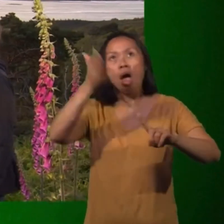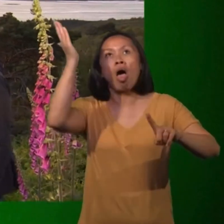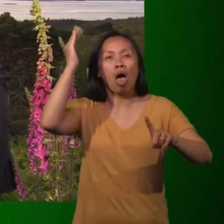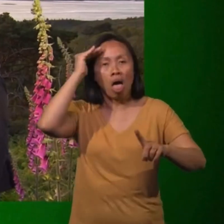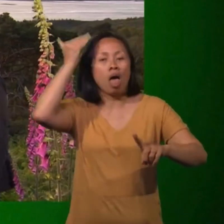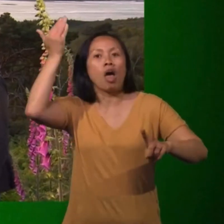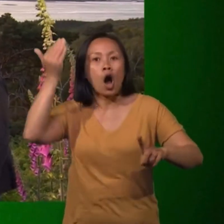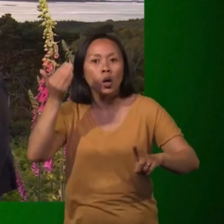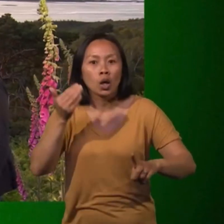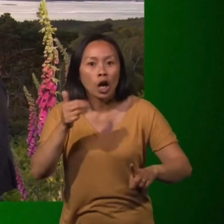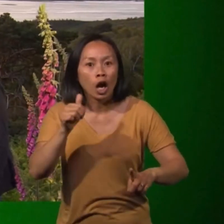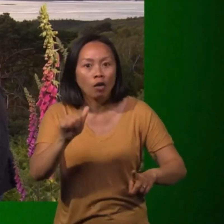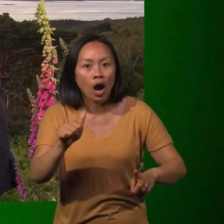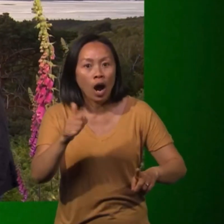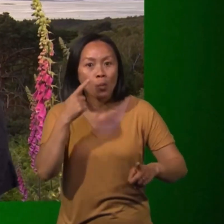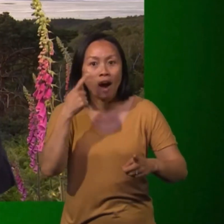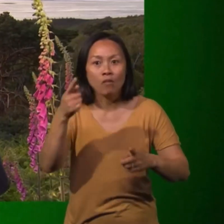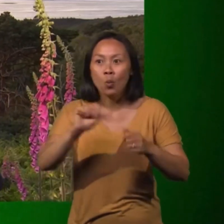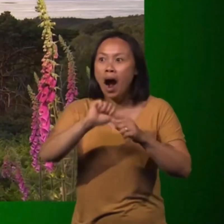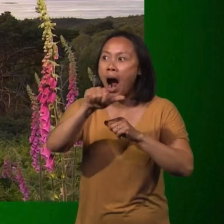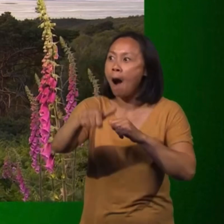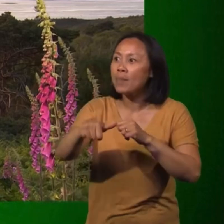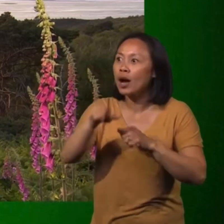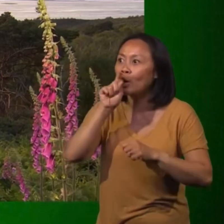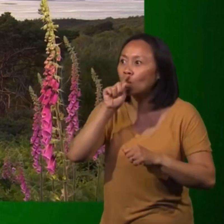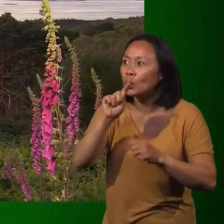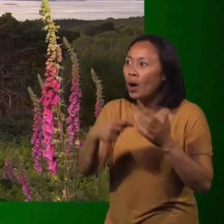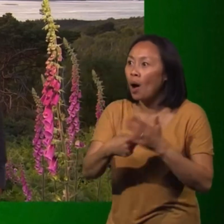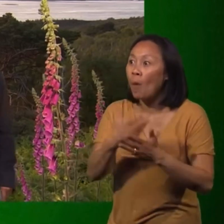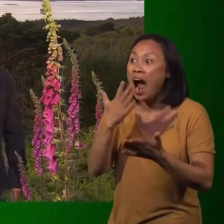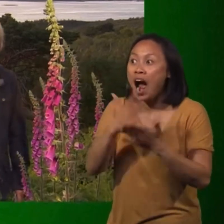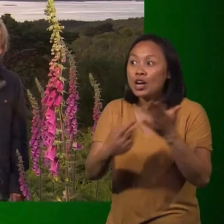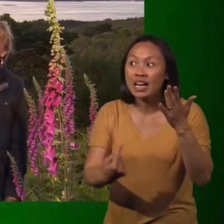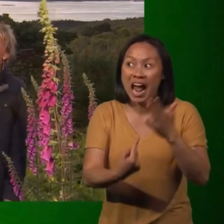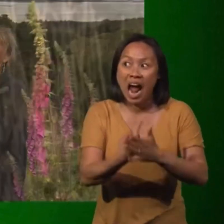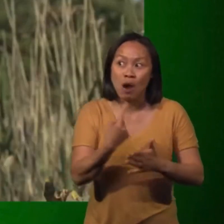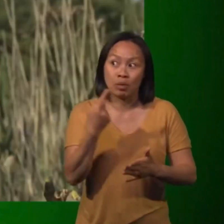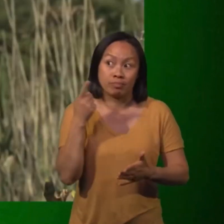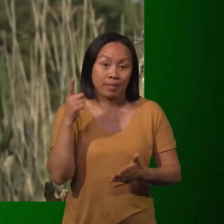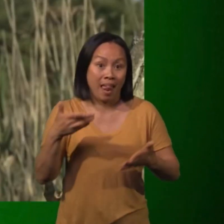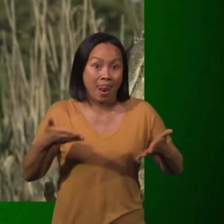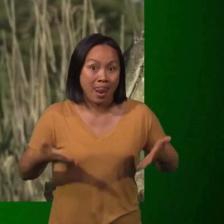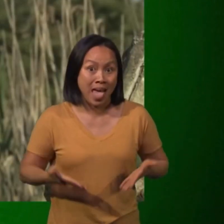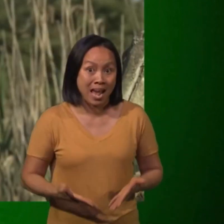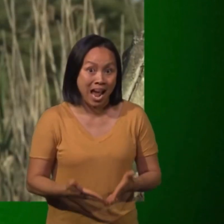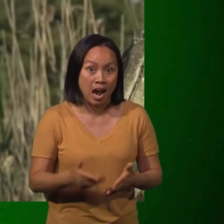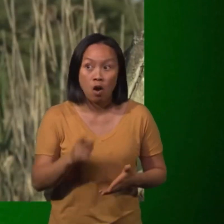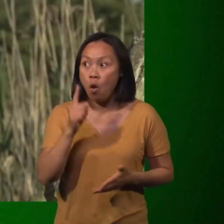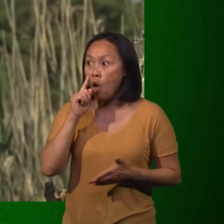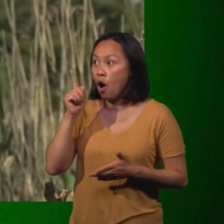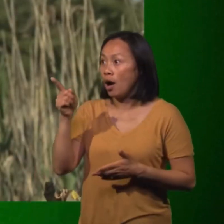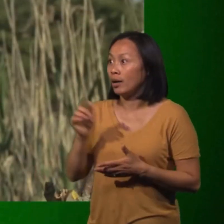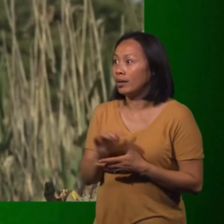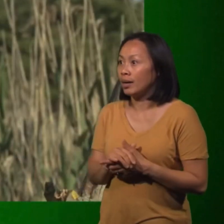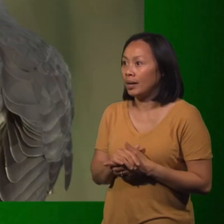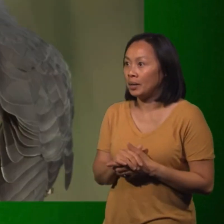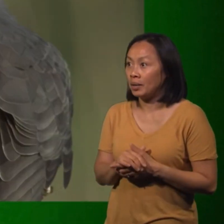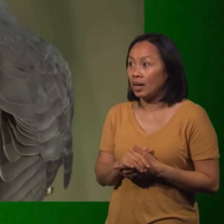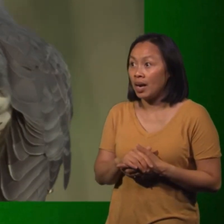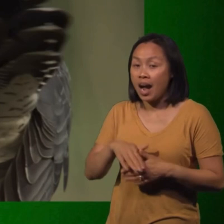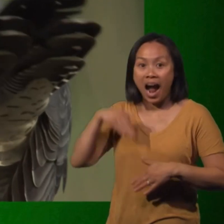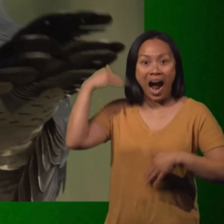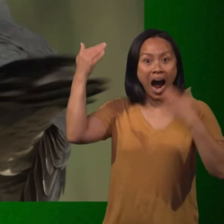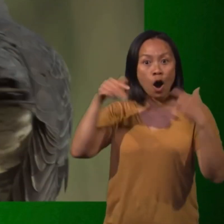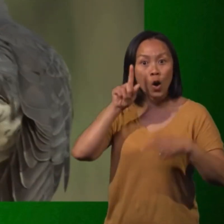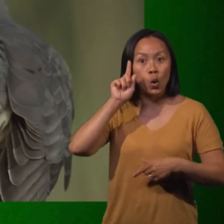with the cuckoo when it lays its egg. What actually happens with the cuckoo when it lays its egg? Right, here's an adult